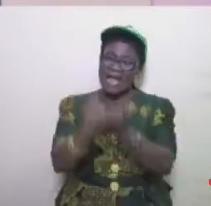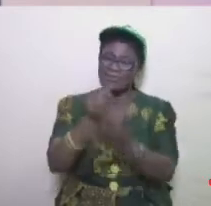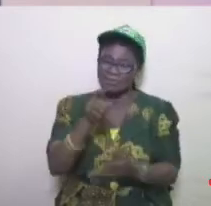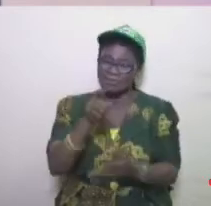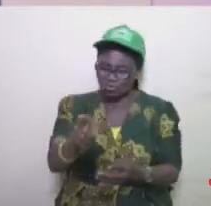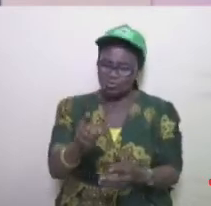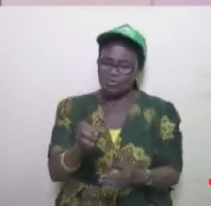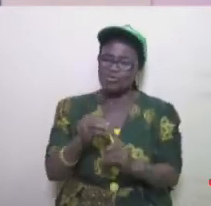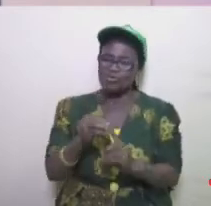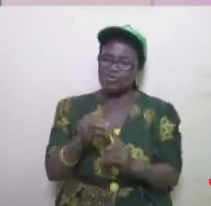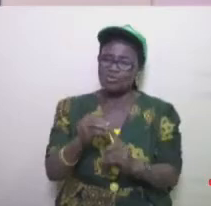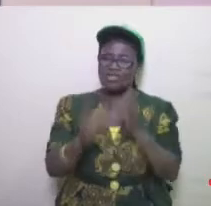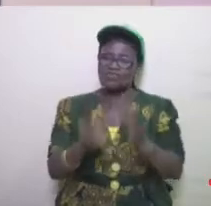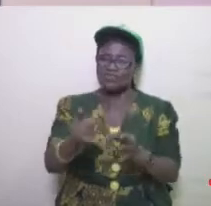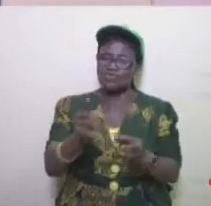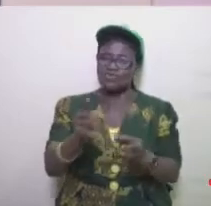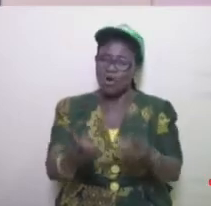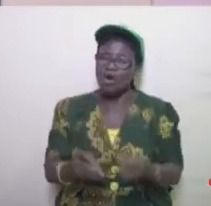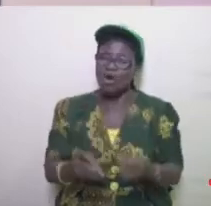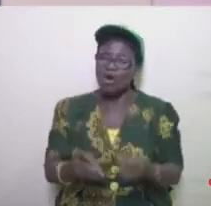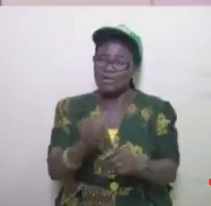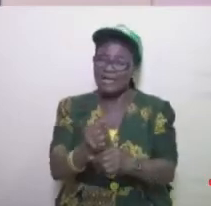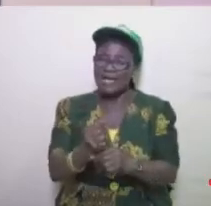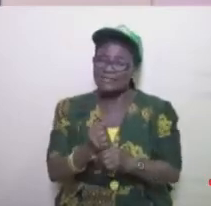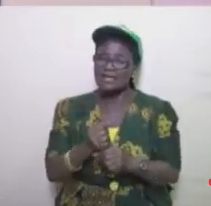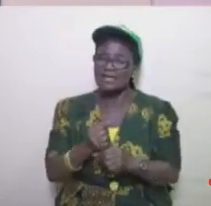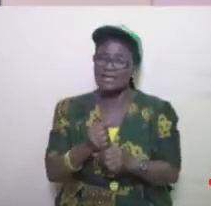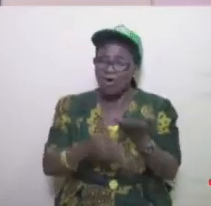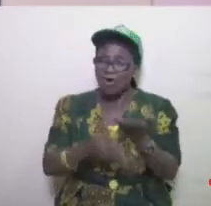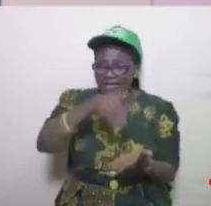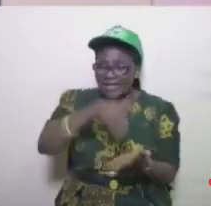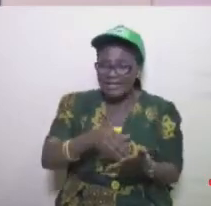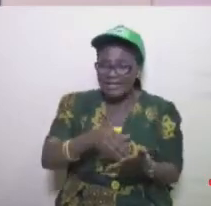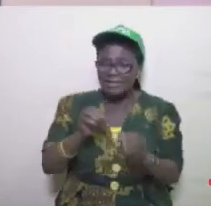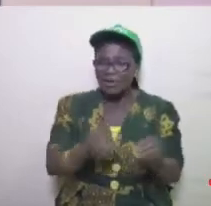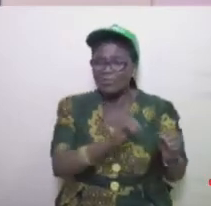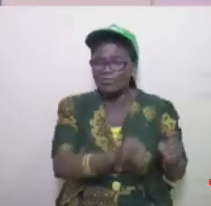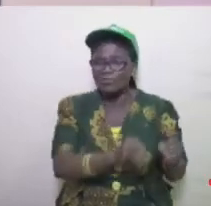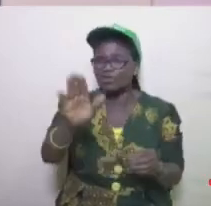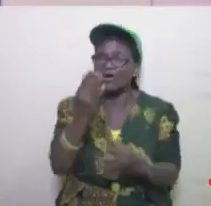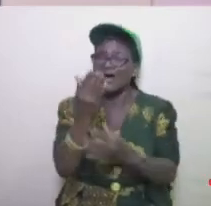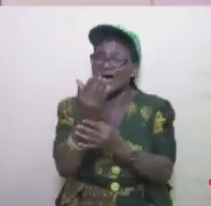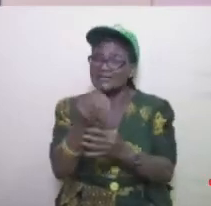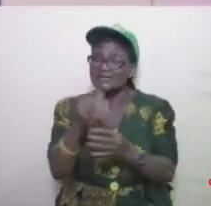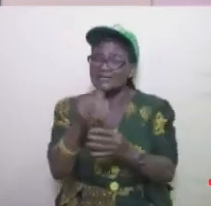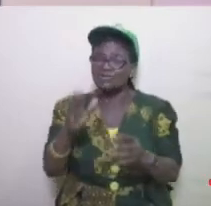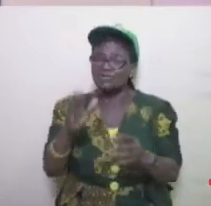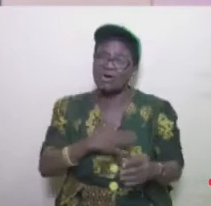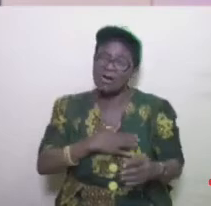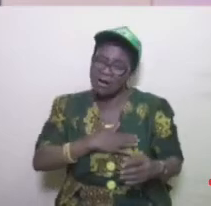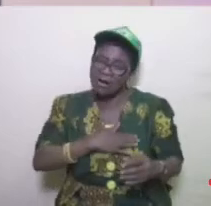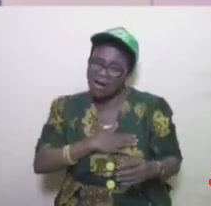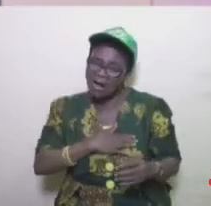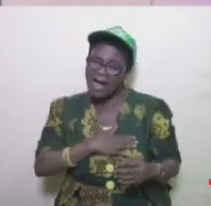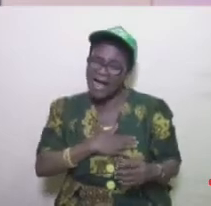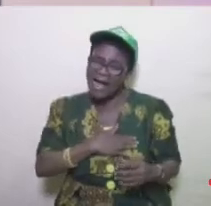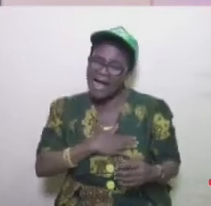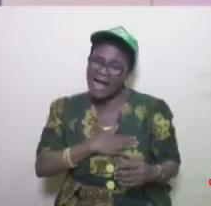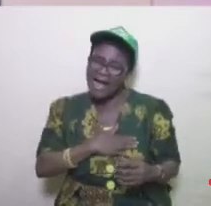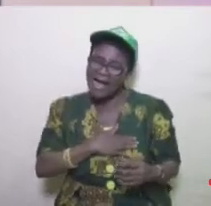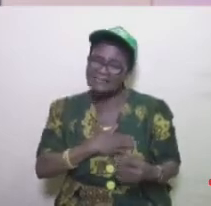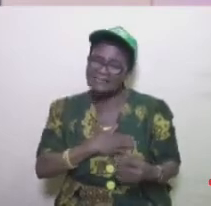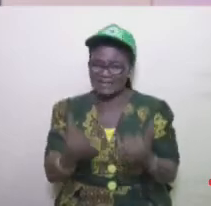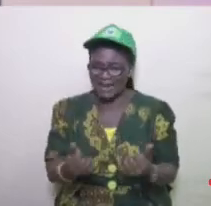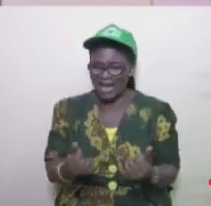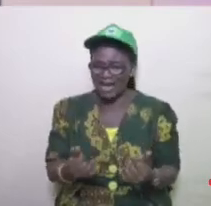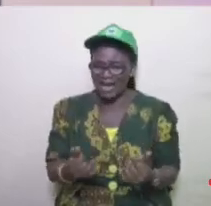to get born again, put your hand on your chest as I pray. And if there are issues in your life, God is in charge. Father,